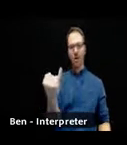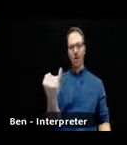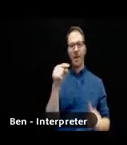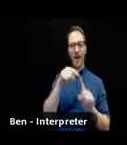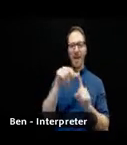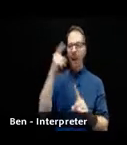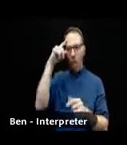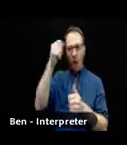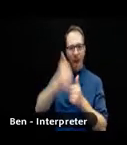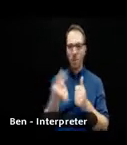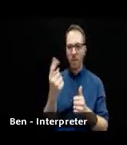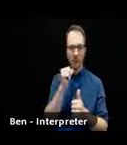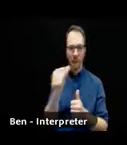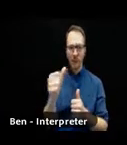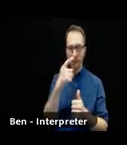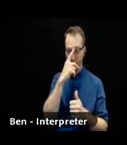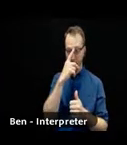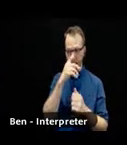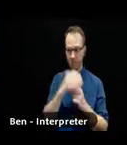everything, right? And